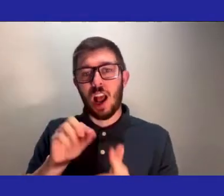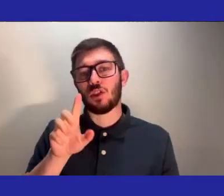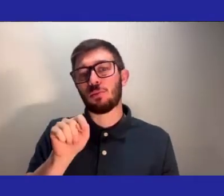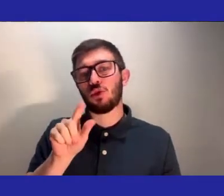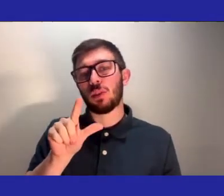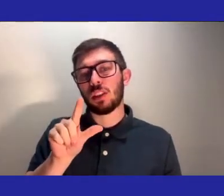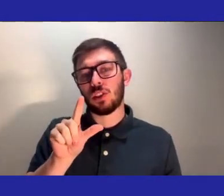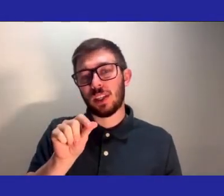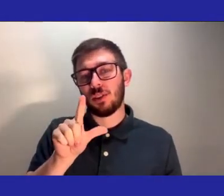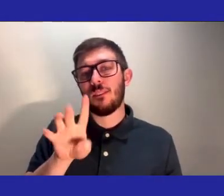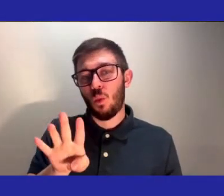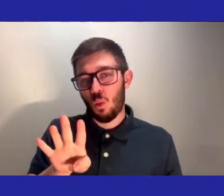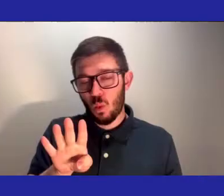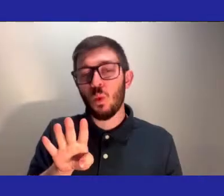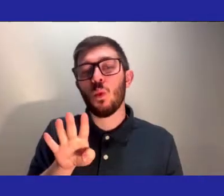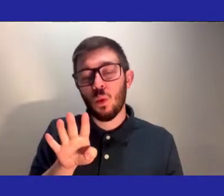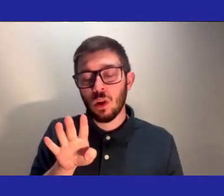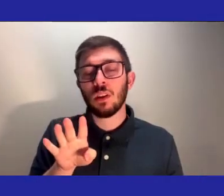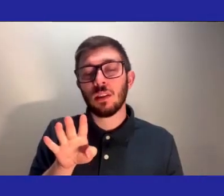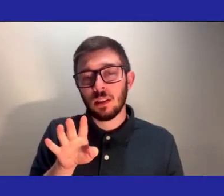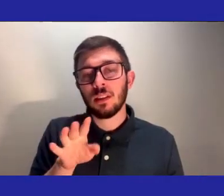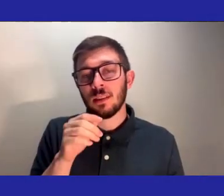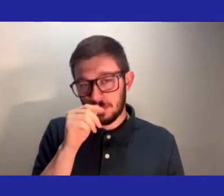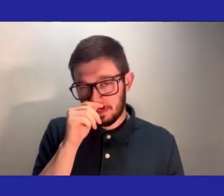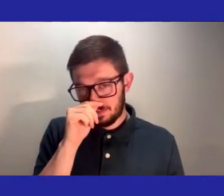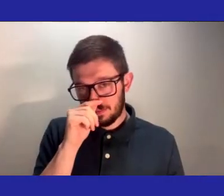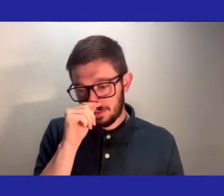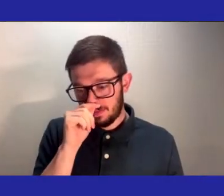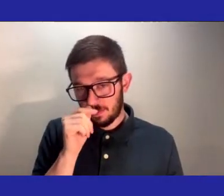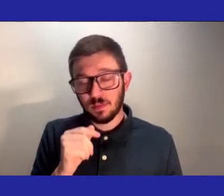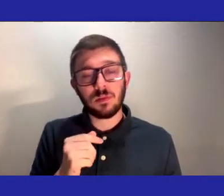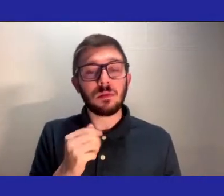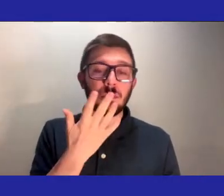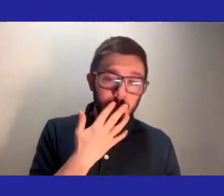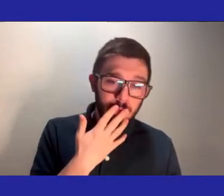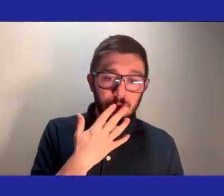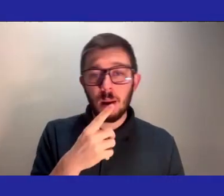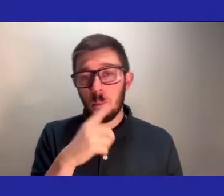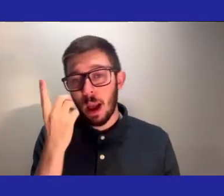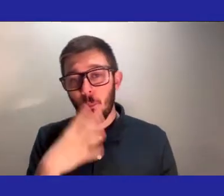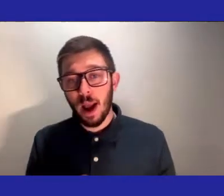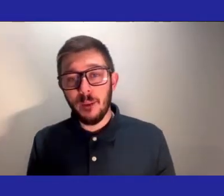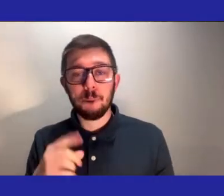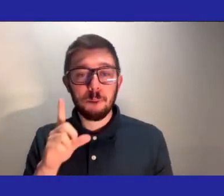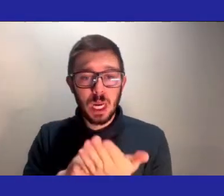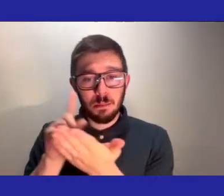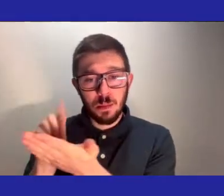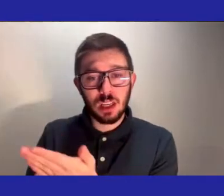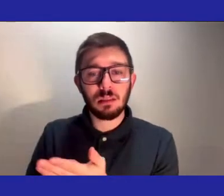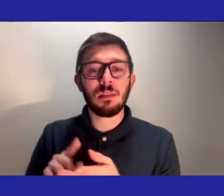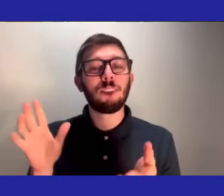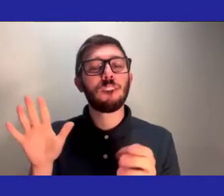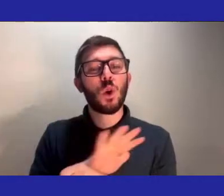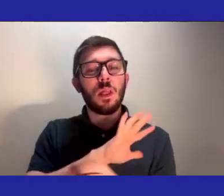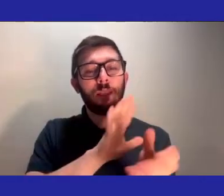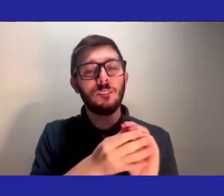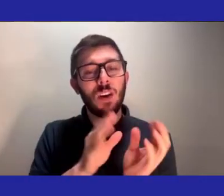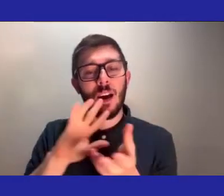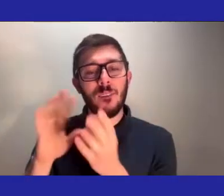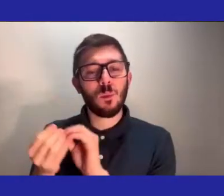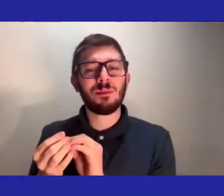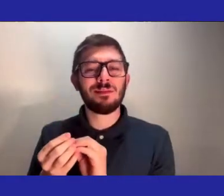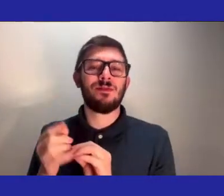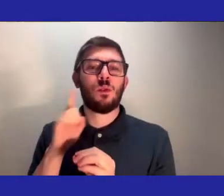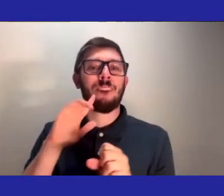see both with the different, the color and the black and white printing, the total volume. This is across the entire system, has had